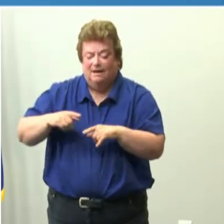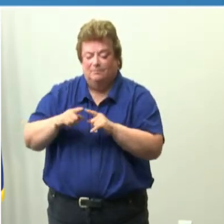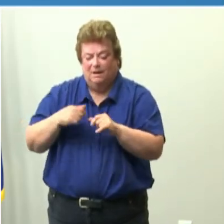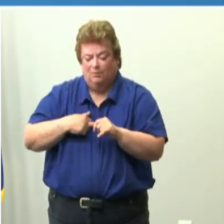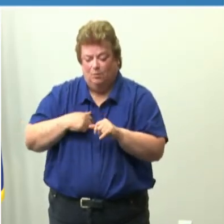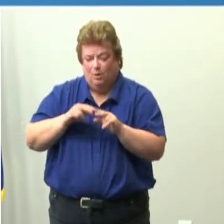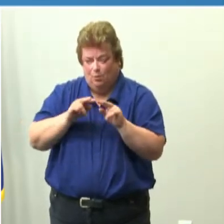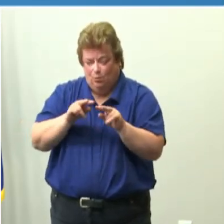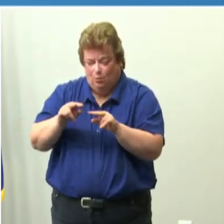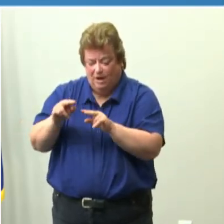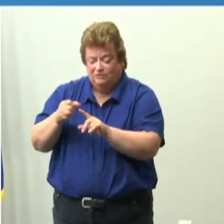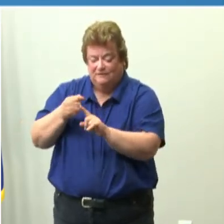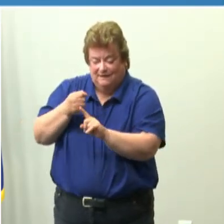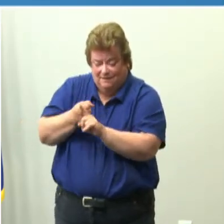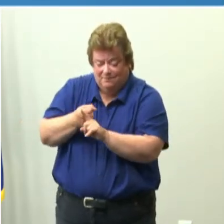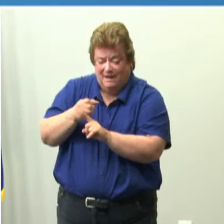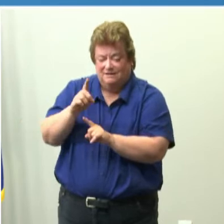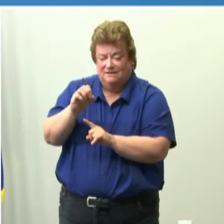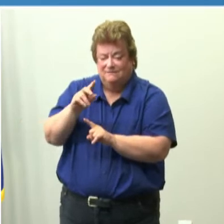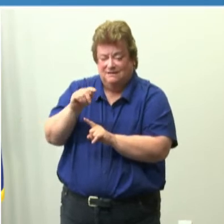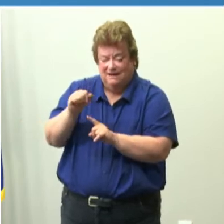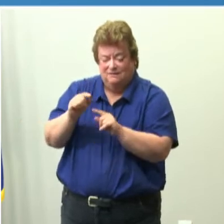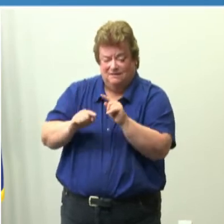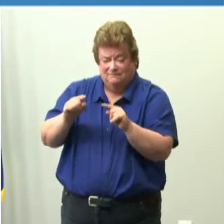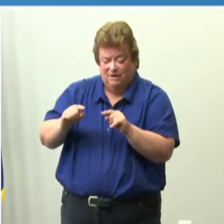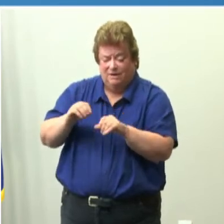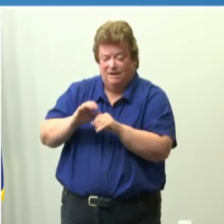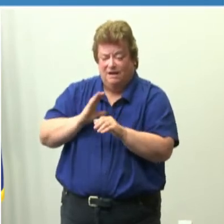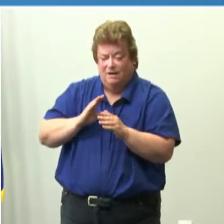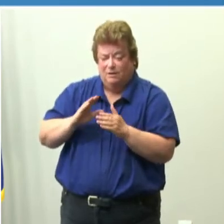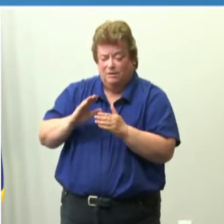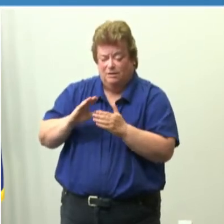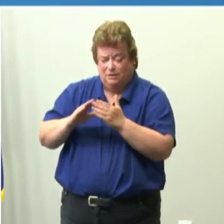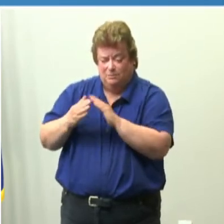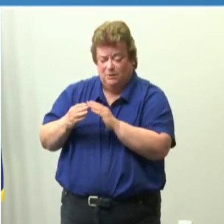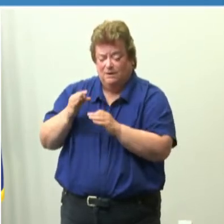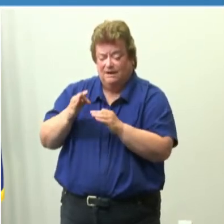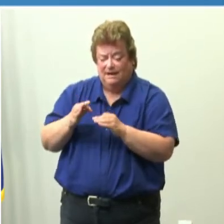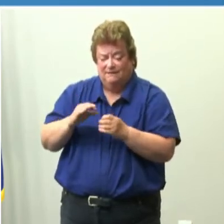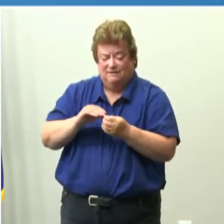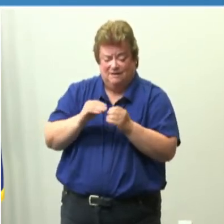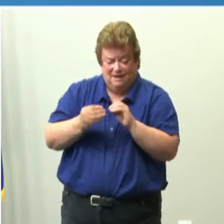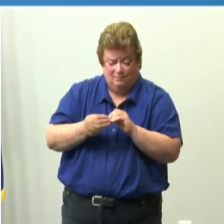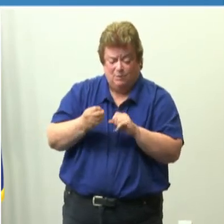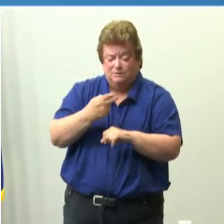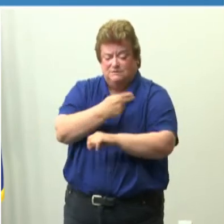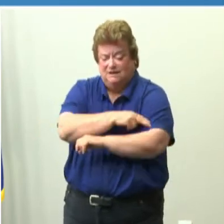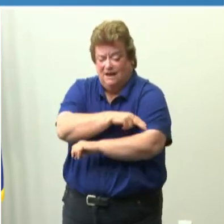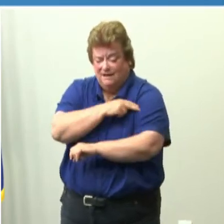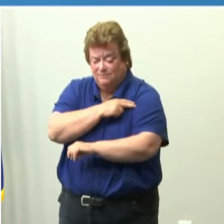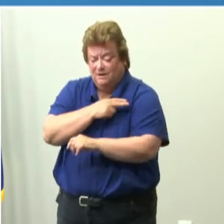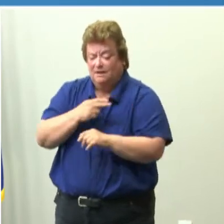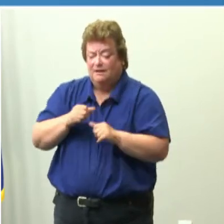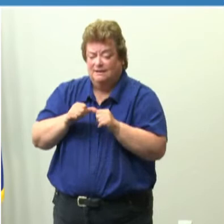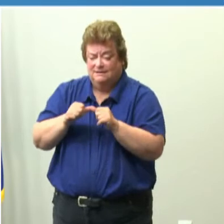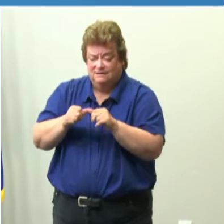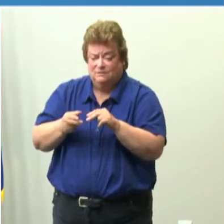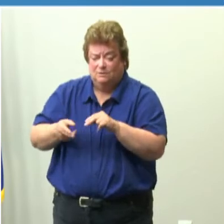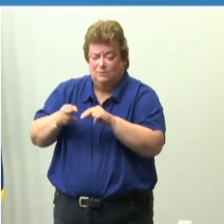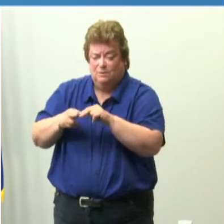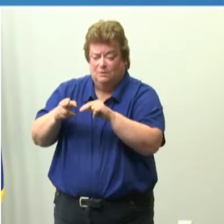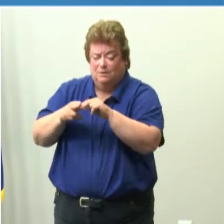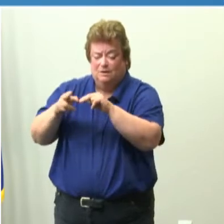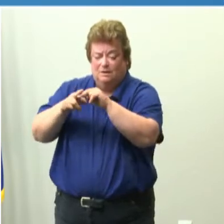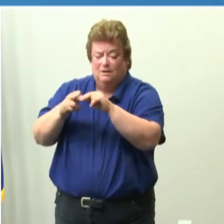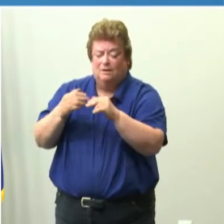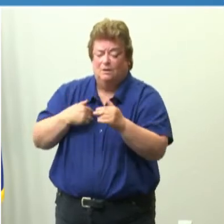the impact of the Delta variant in our community. If cases and hospitalizations continue to escalate, we will